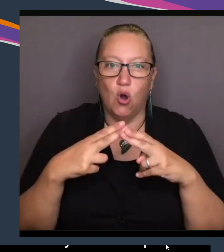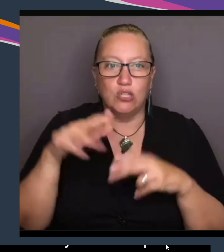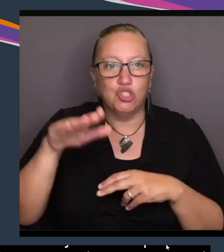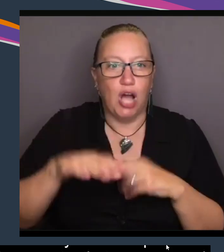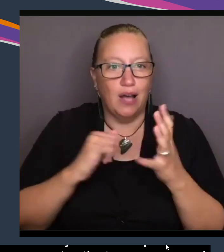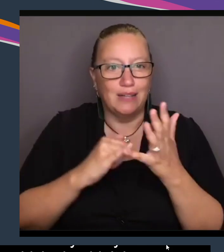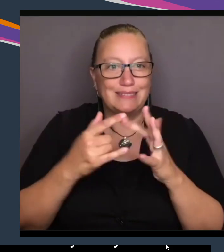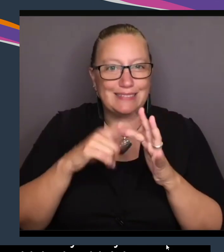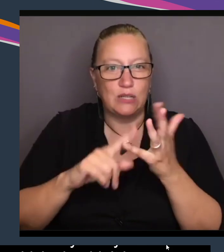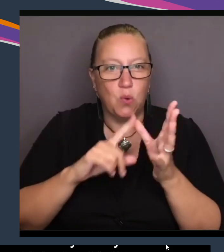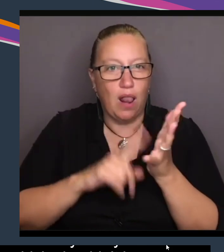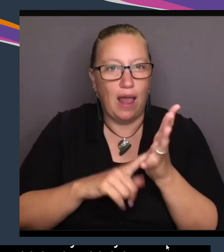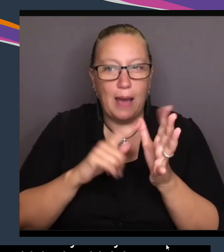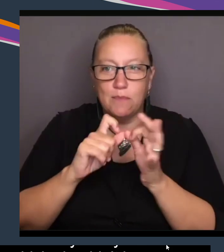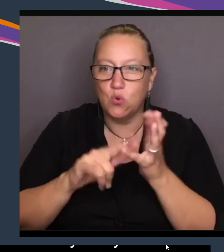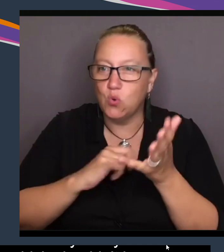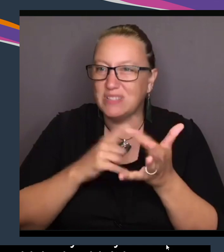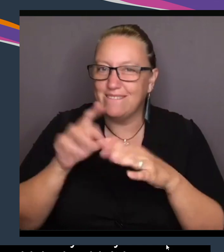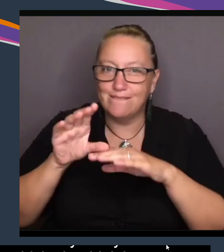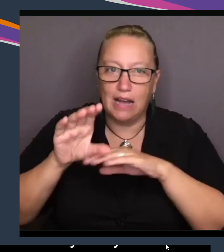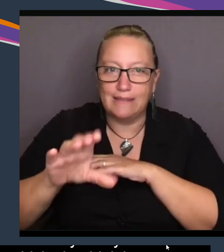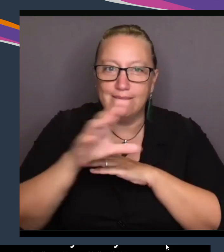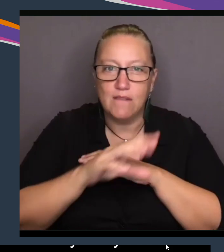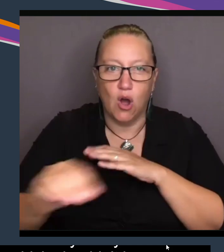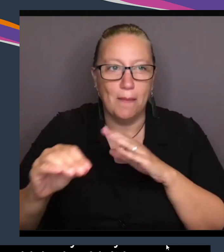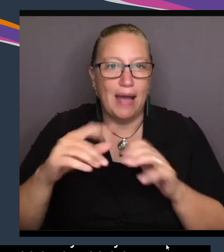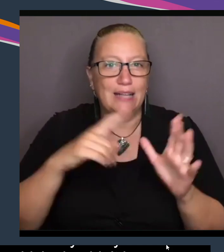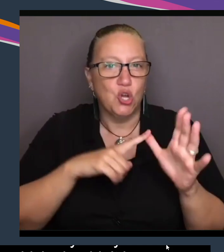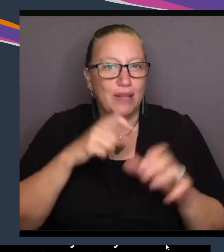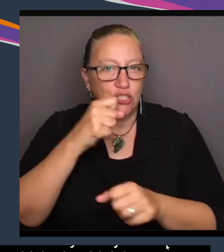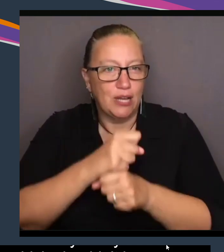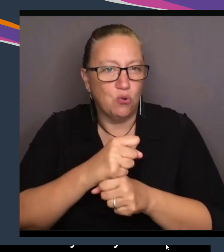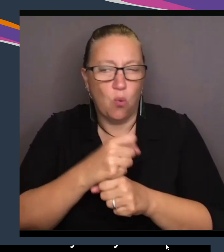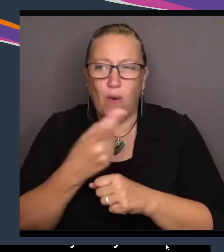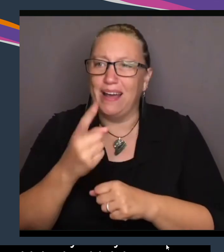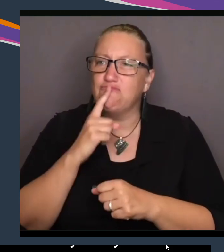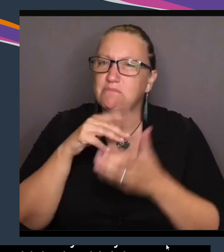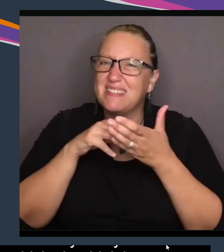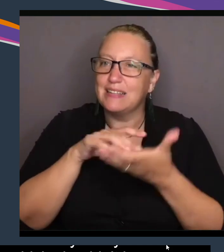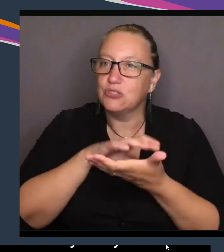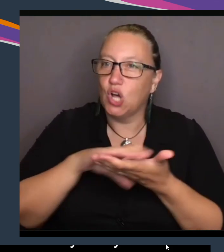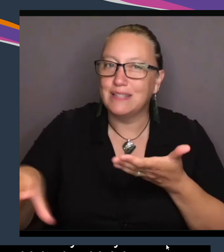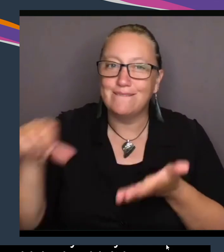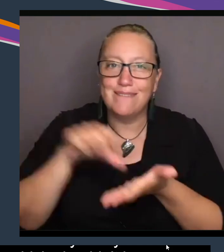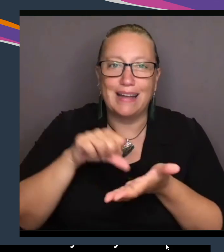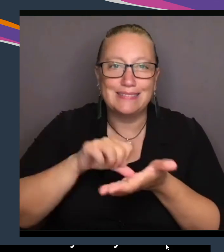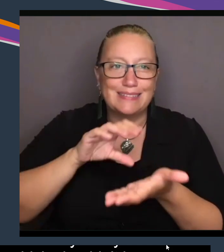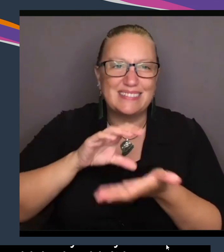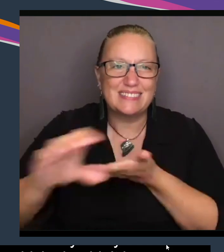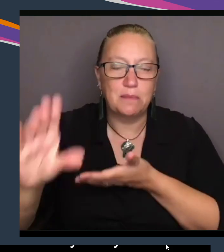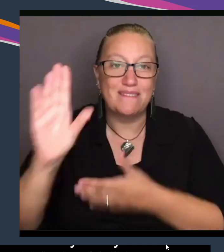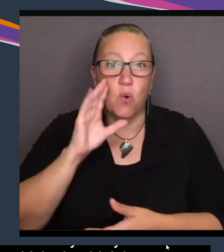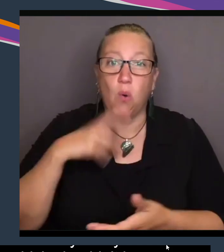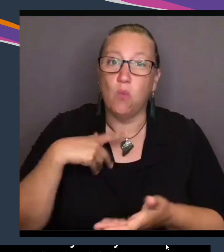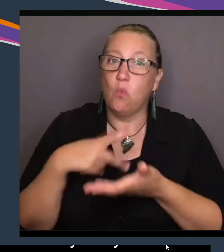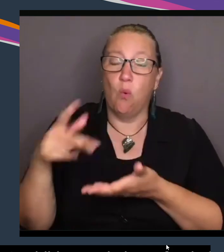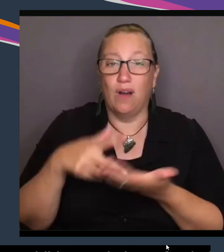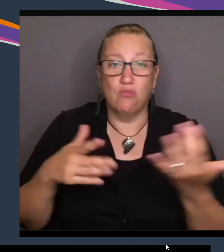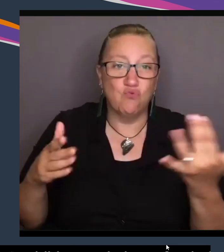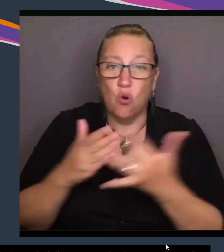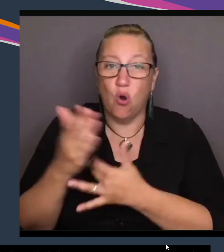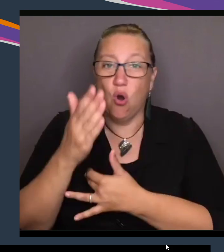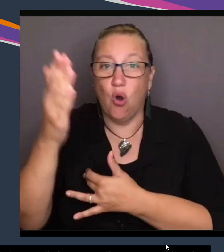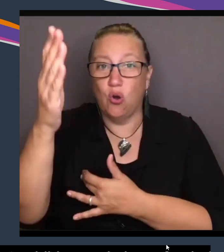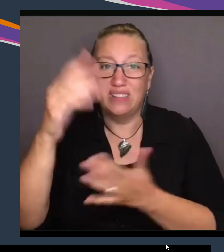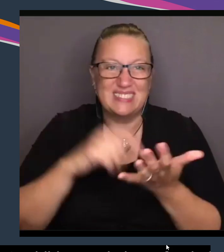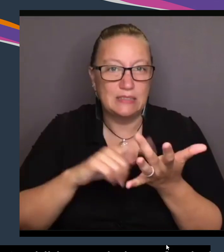General's. I think there was $100 million of funding. And I used to have to walk through the tip to get to my